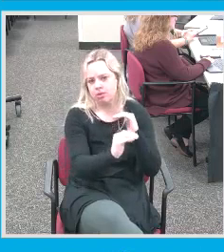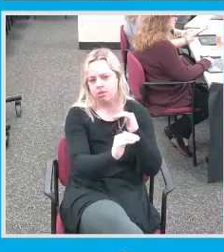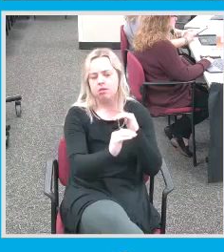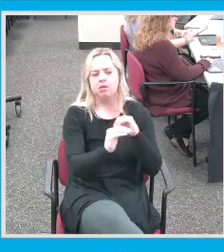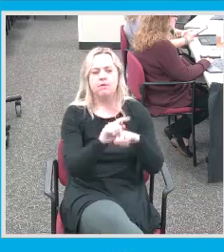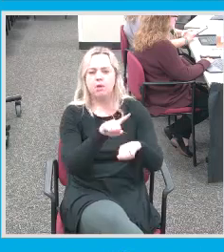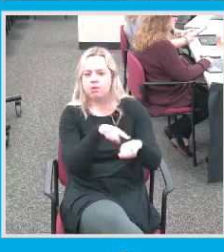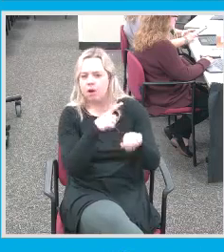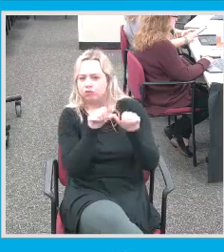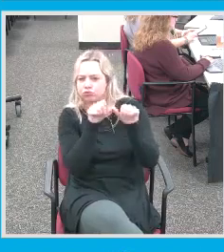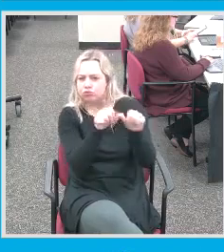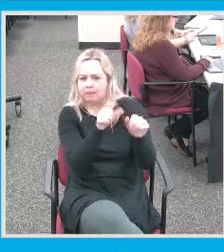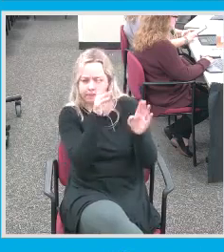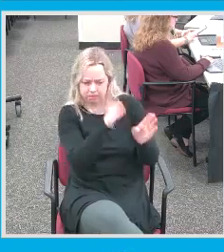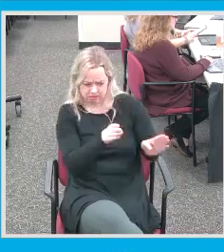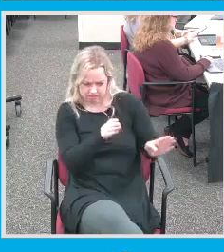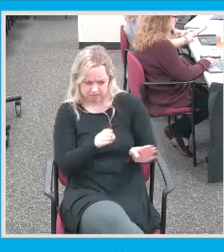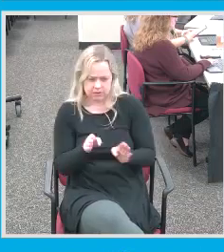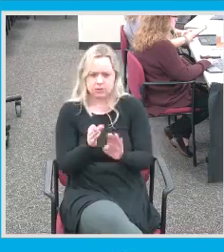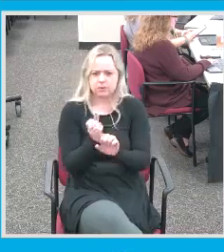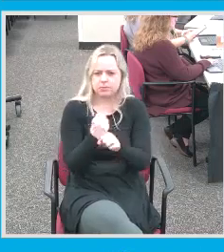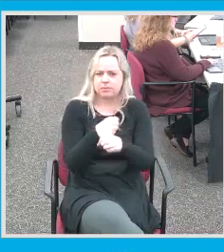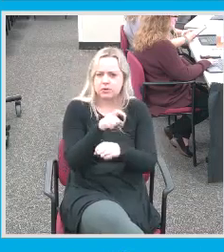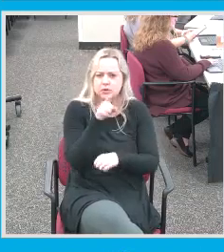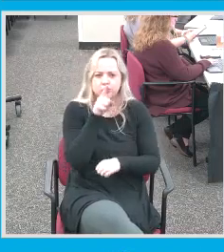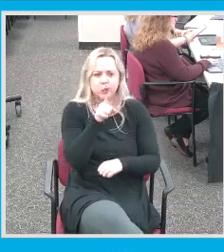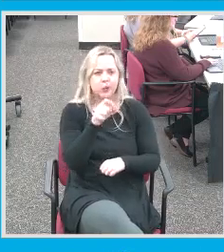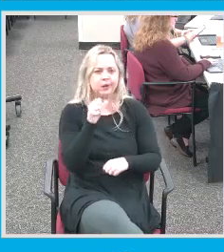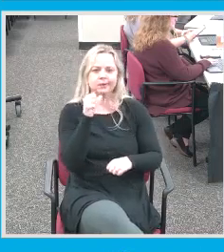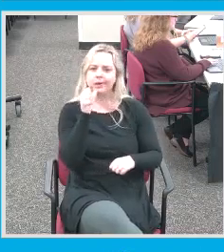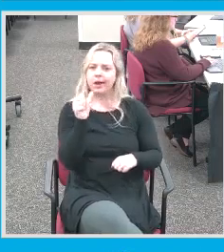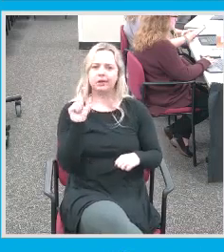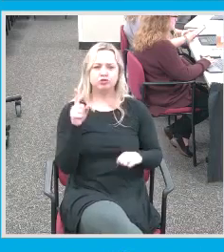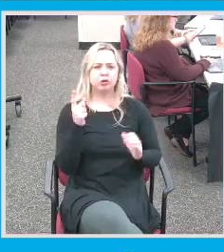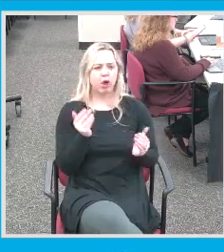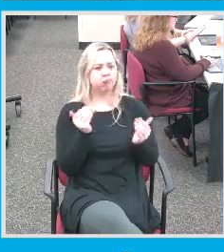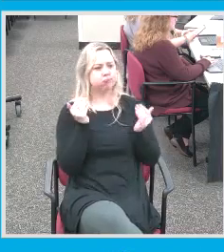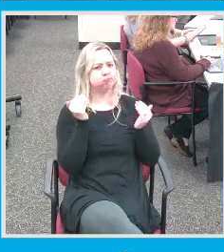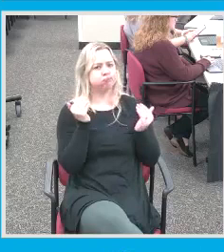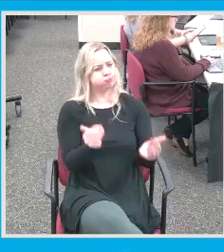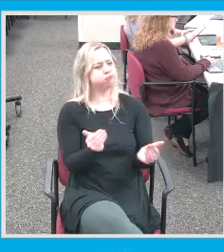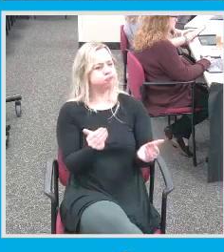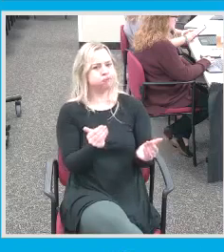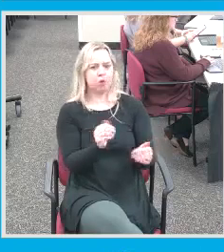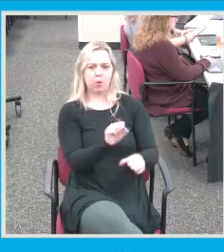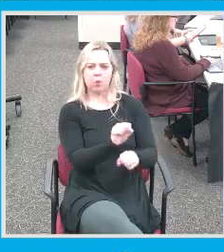planning and evaluation to make sure that we're not just coming in, working with kids, and then,